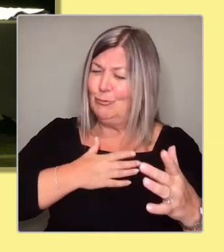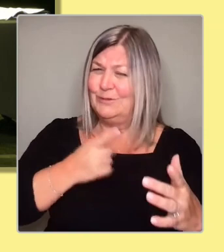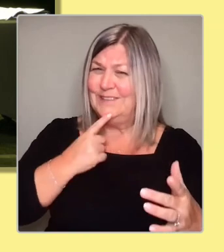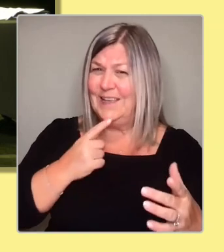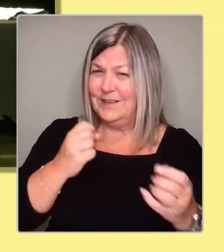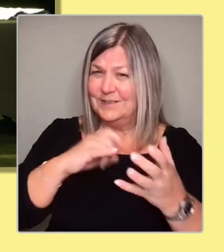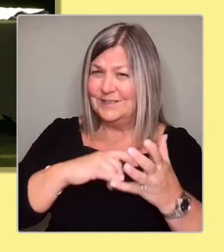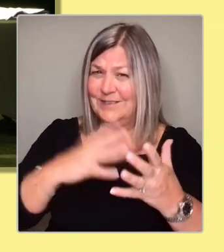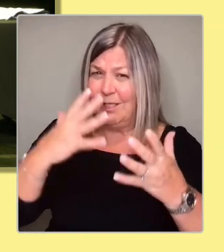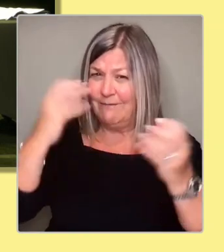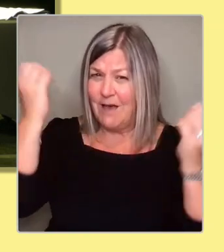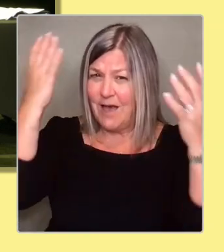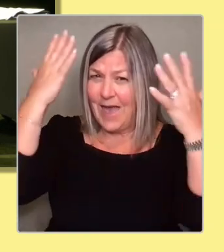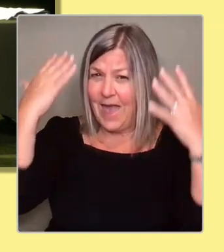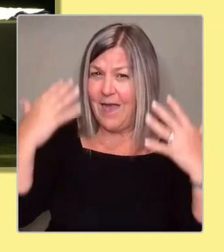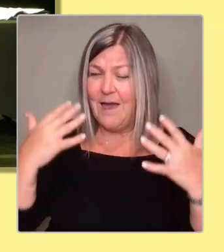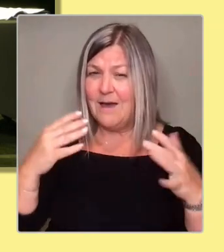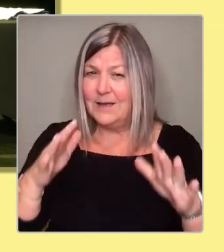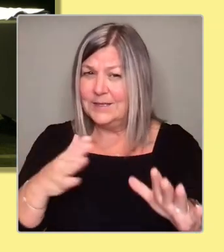Thank you.